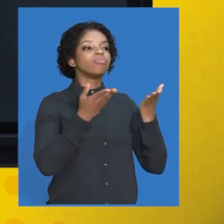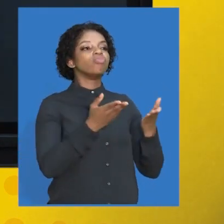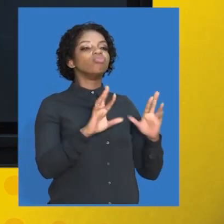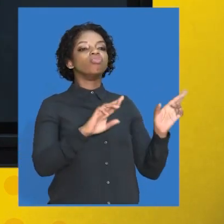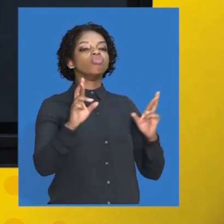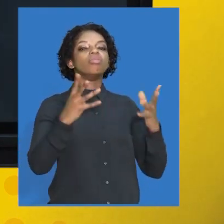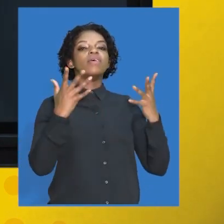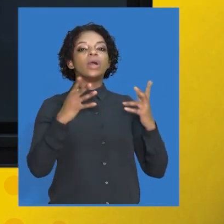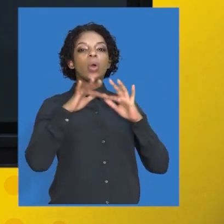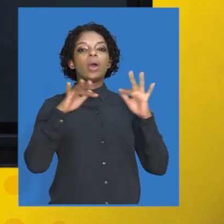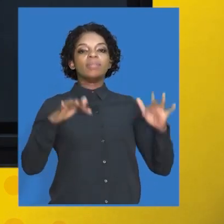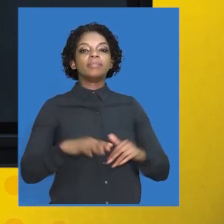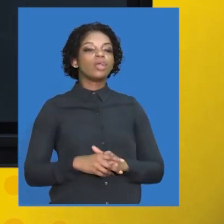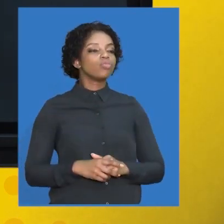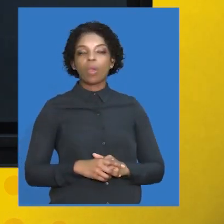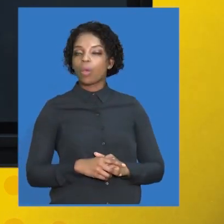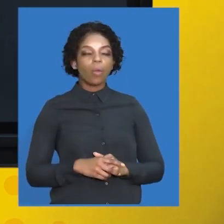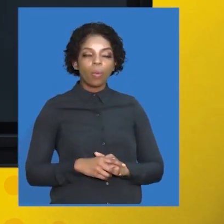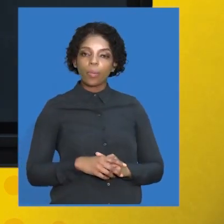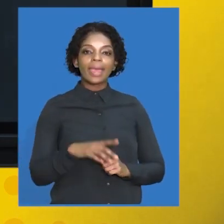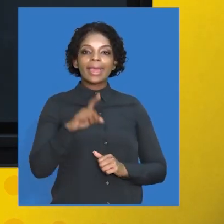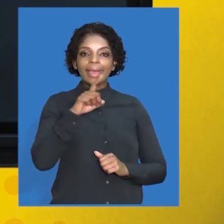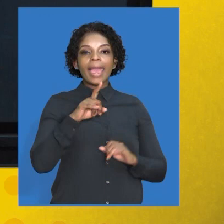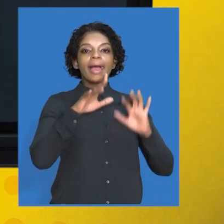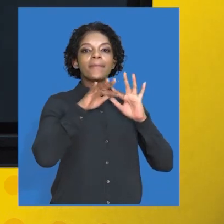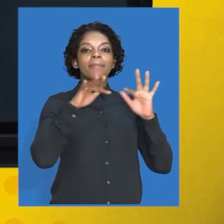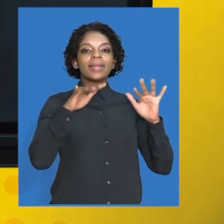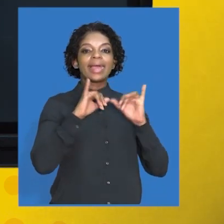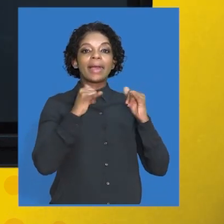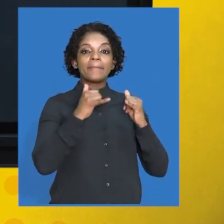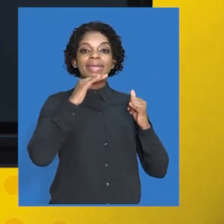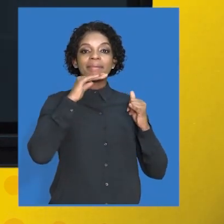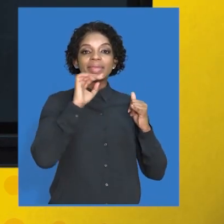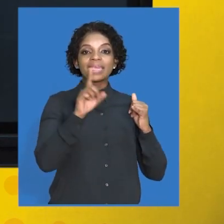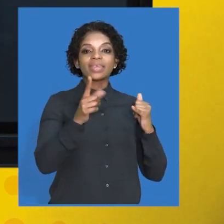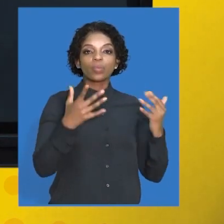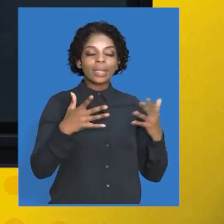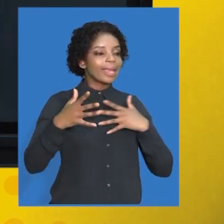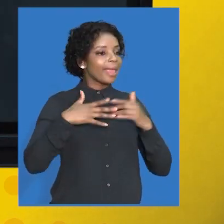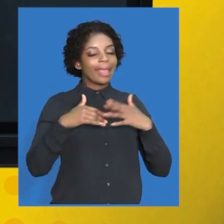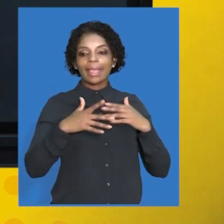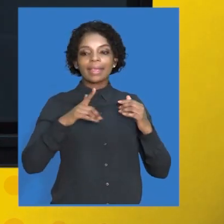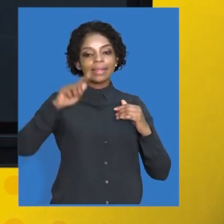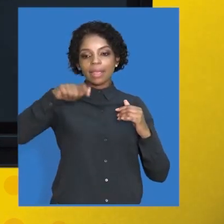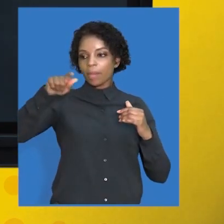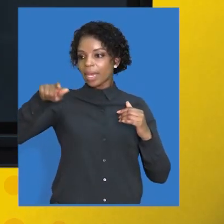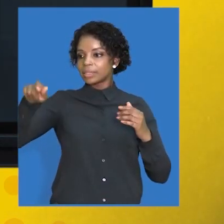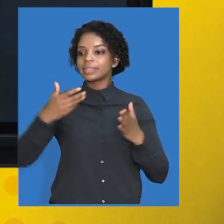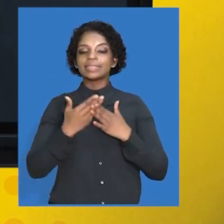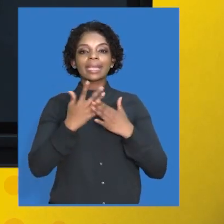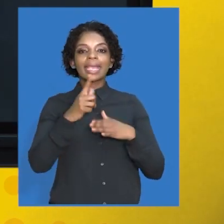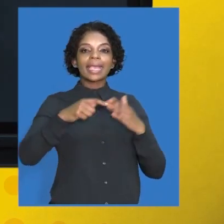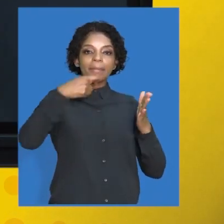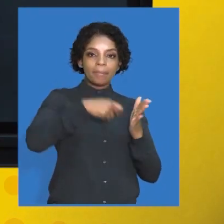the public. No, a public company means that anyone can buy shares in that company, either a